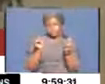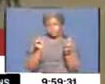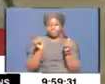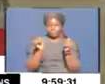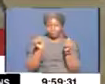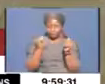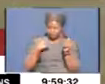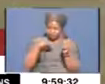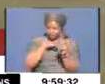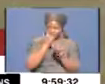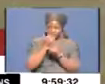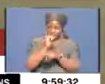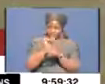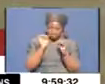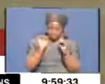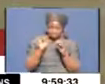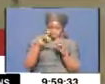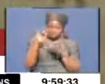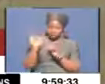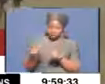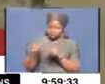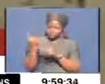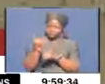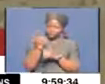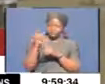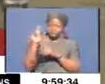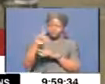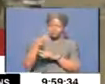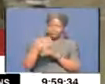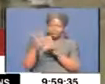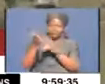only use our achievers, those who have